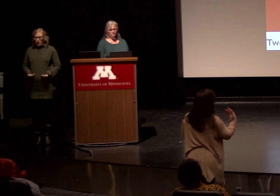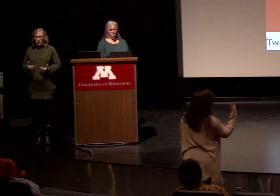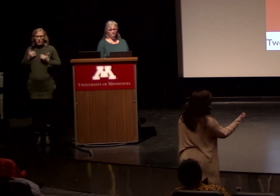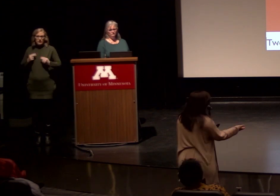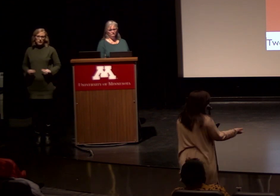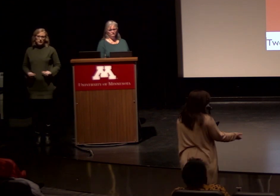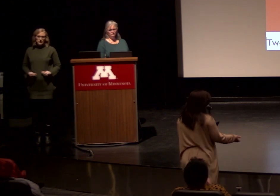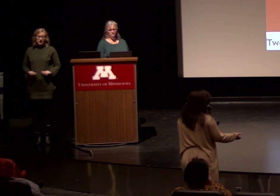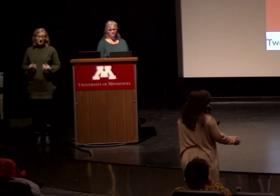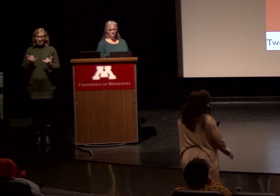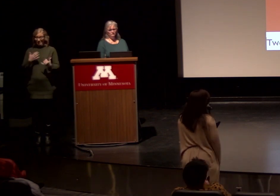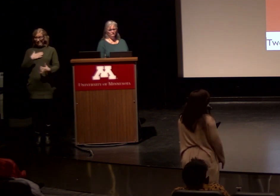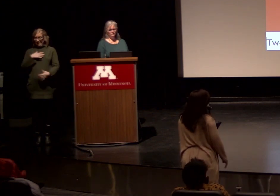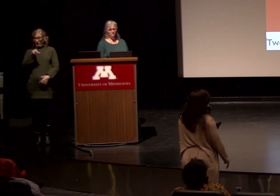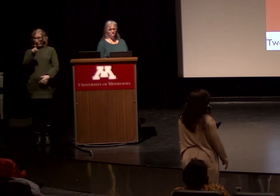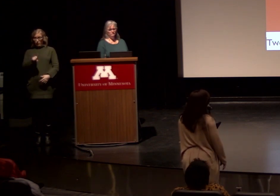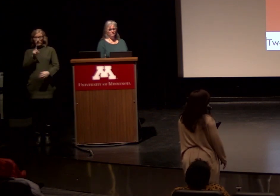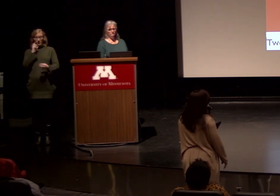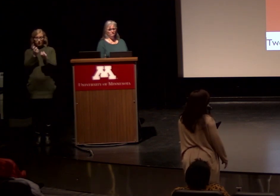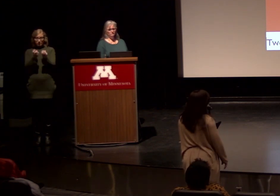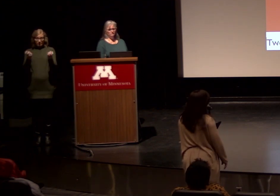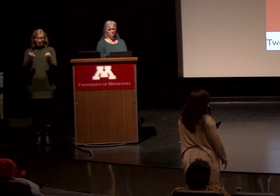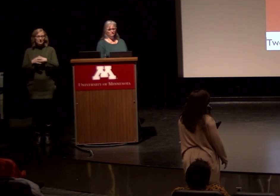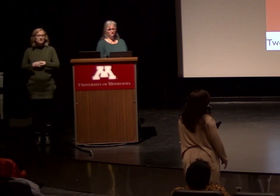So my question to you then is,